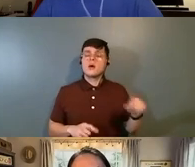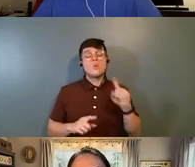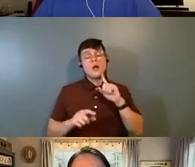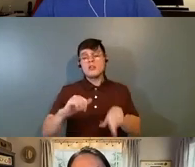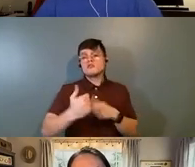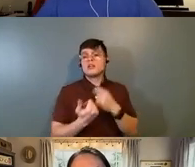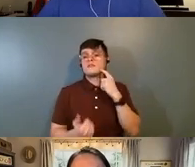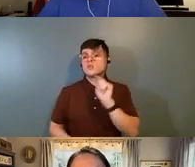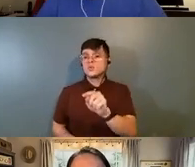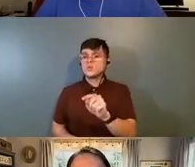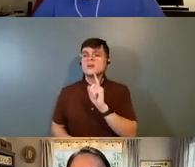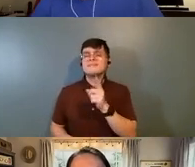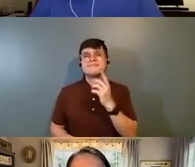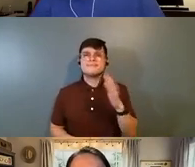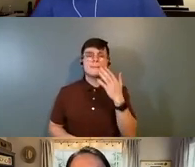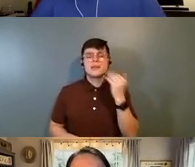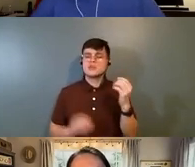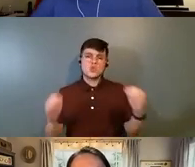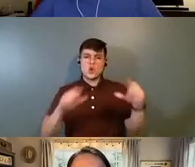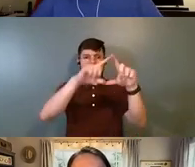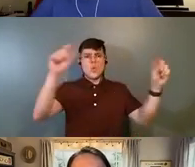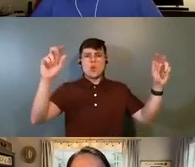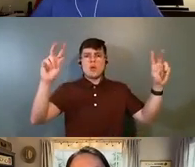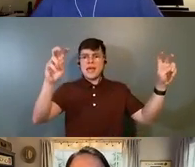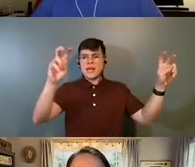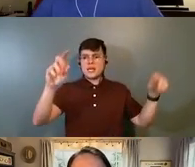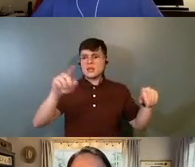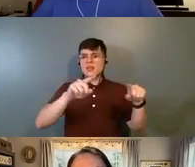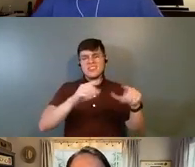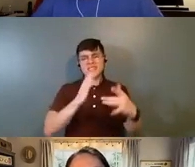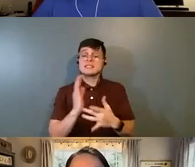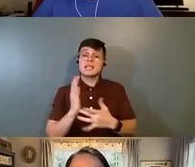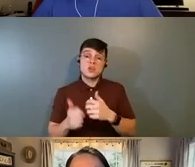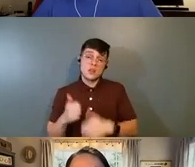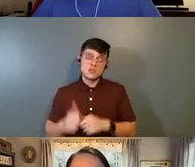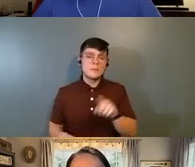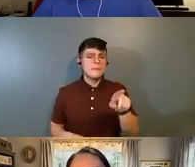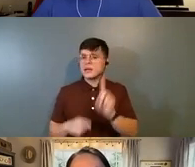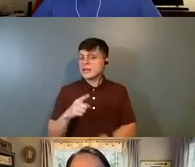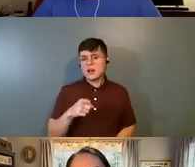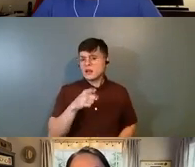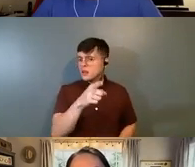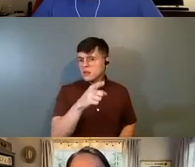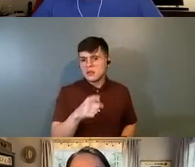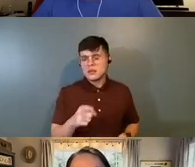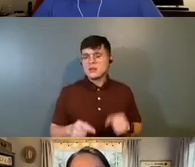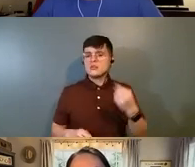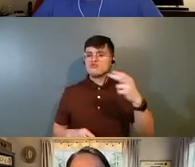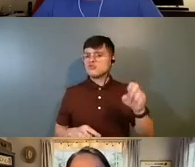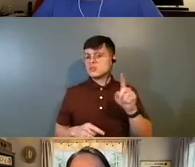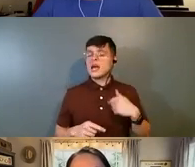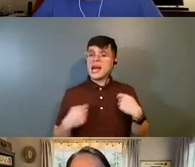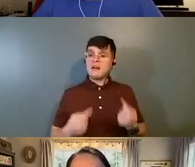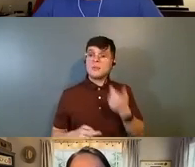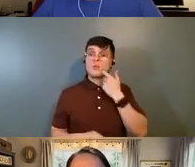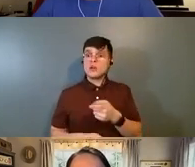is because there's no heading. This is such a technical issue, but like I've been watching her use